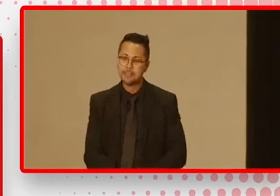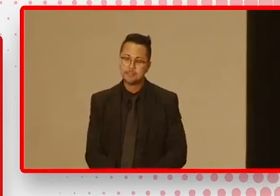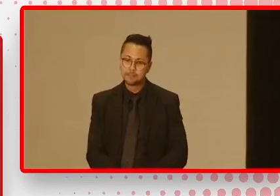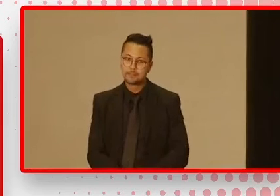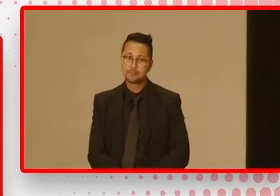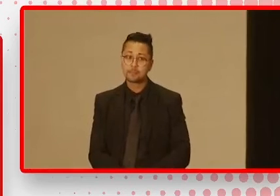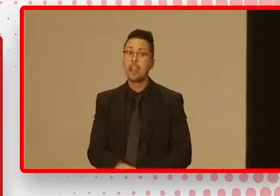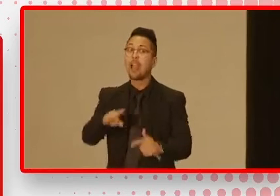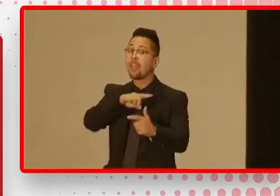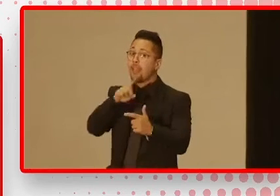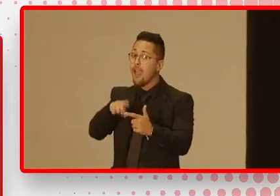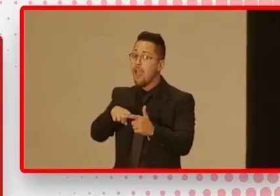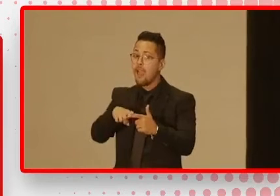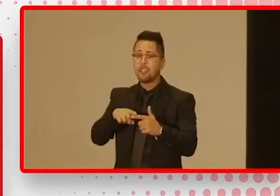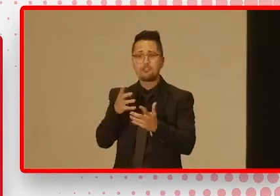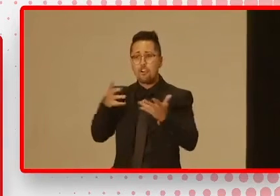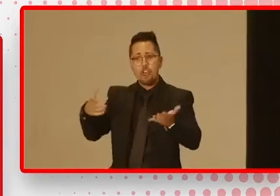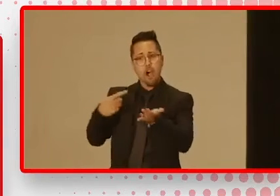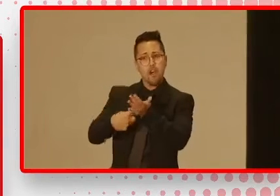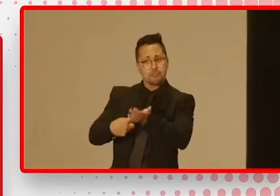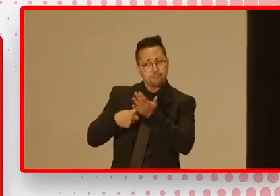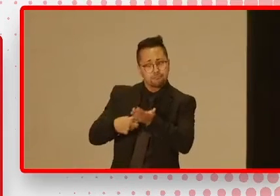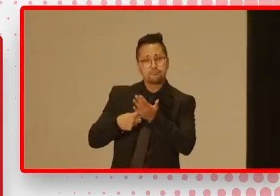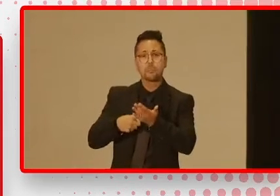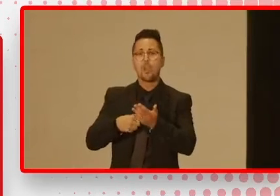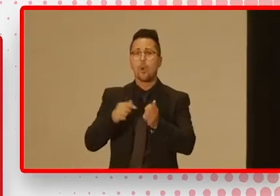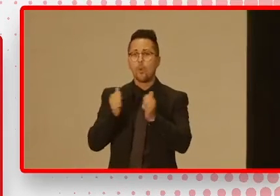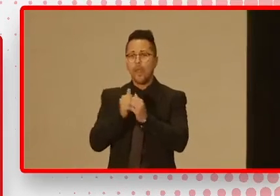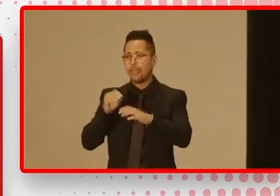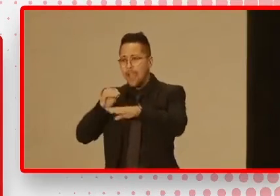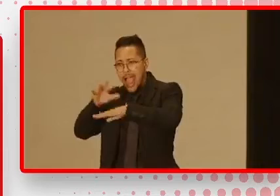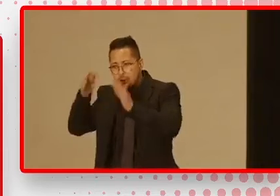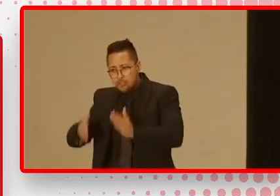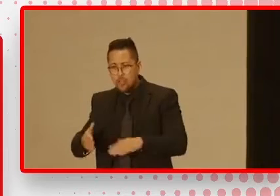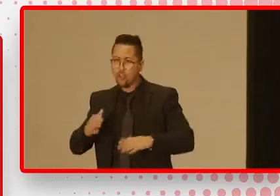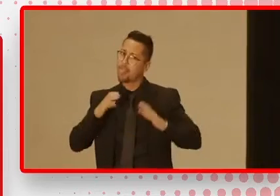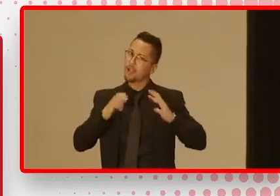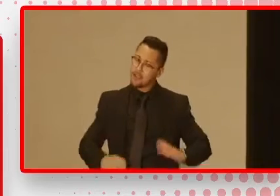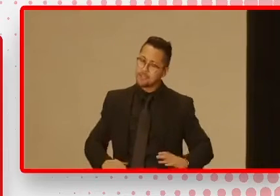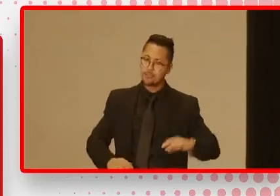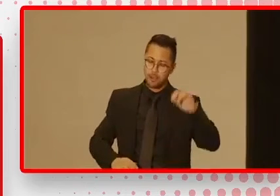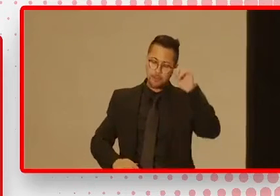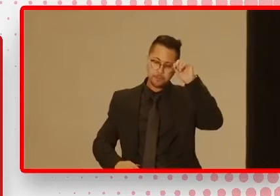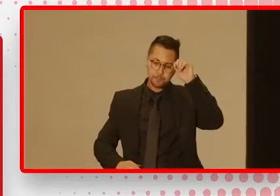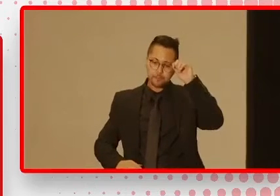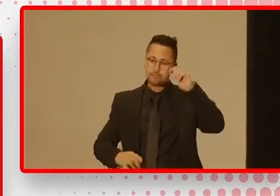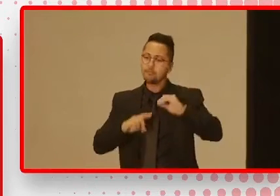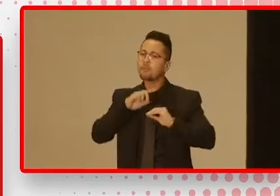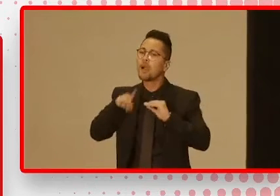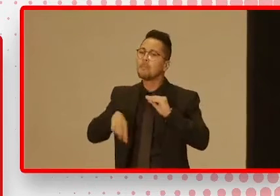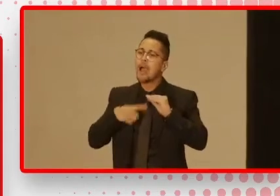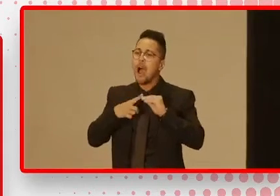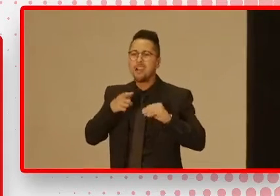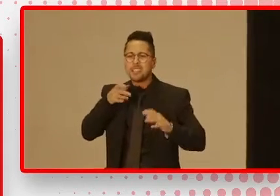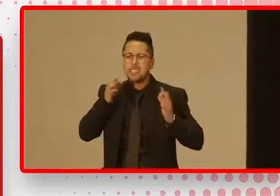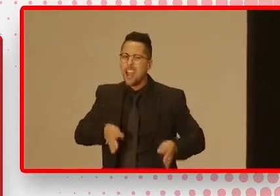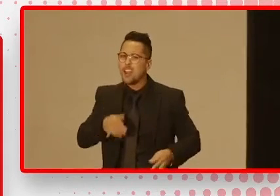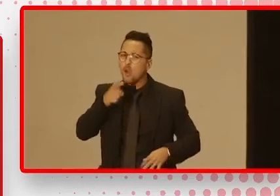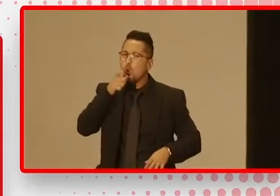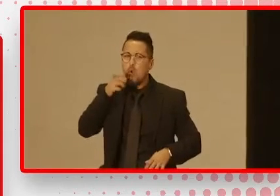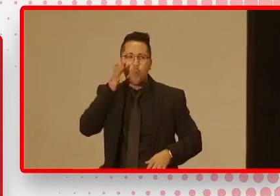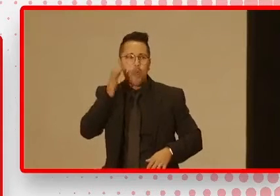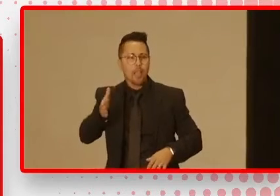And then we talk, and there's a lot of talking that goes on between the counselor and the customer about deciding who's going to provide